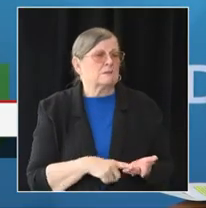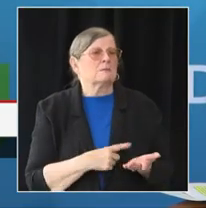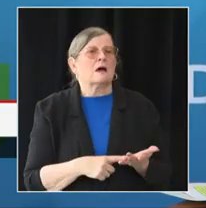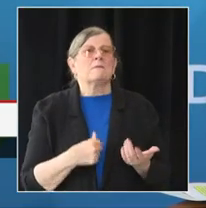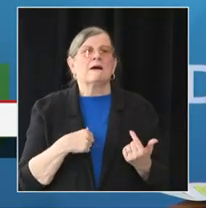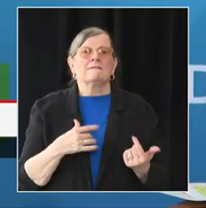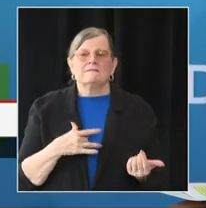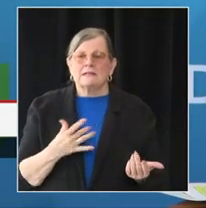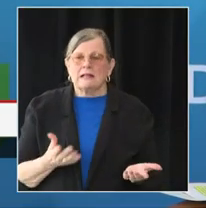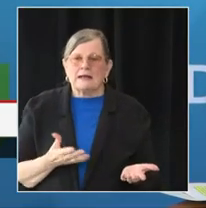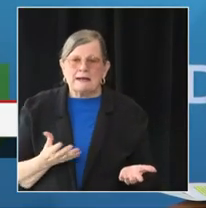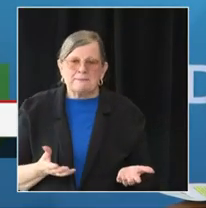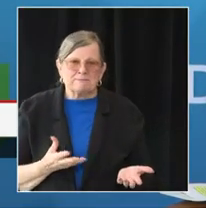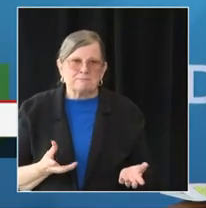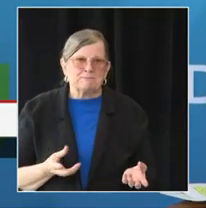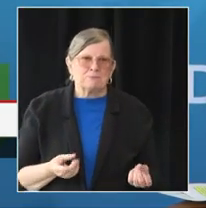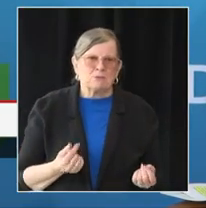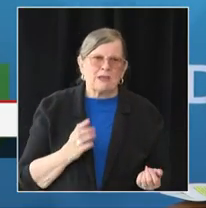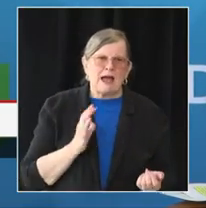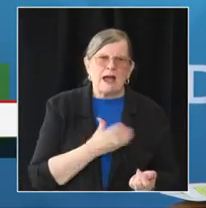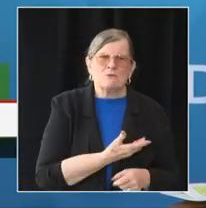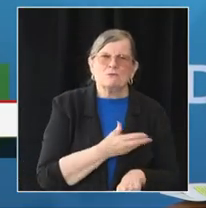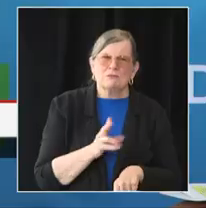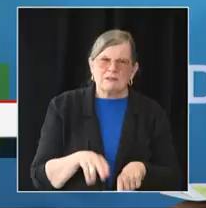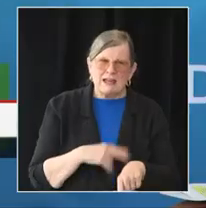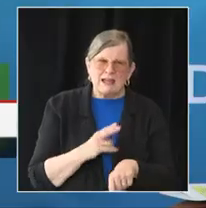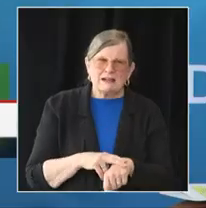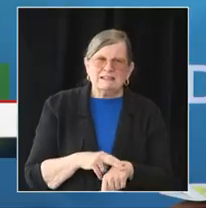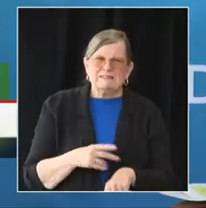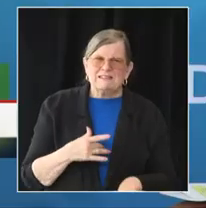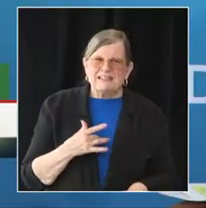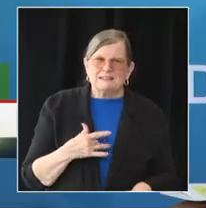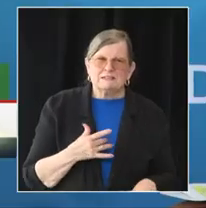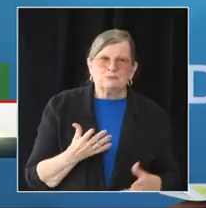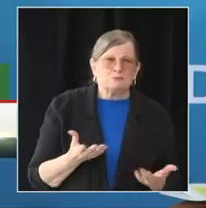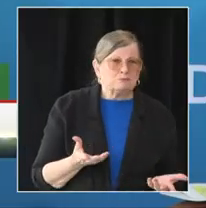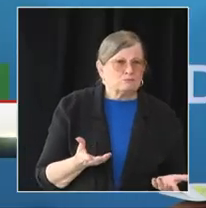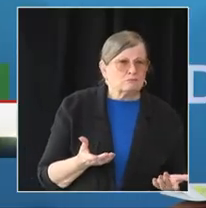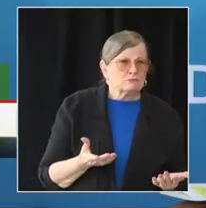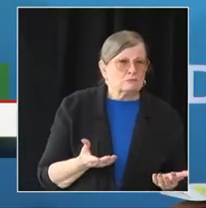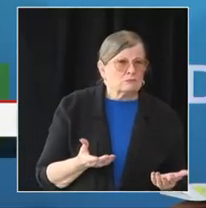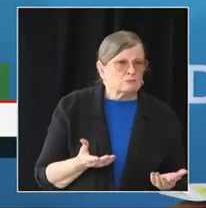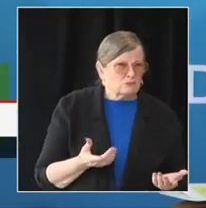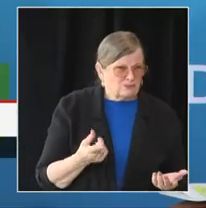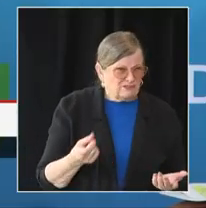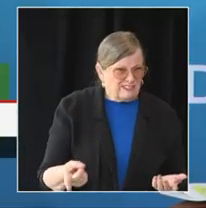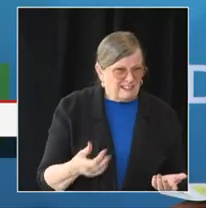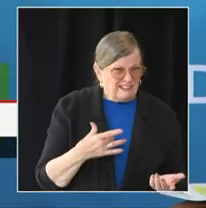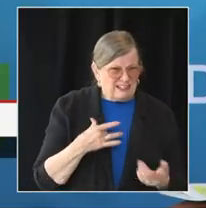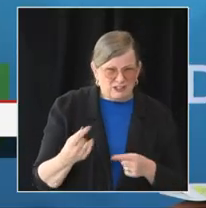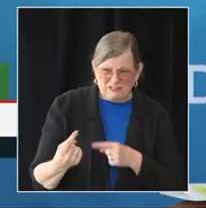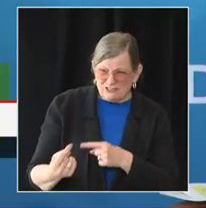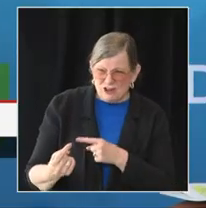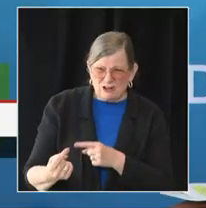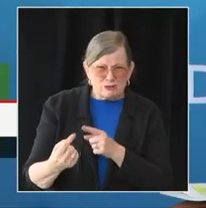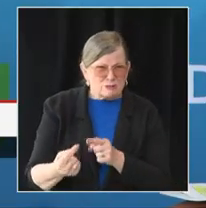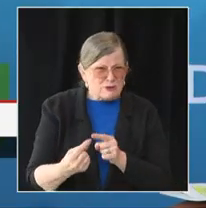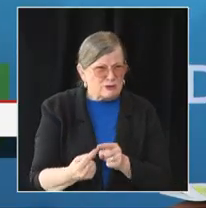default almost is to split the baby, right? So I know that I have to do something